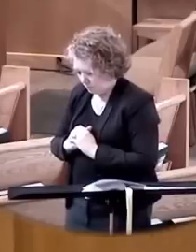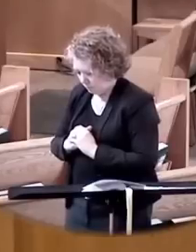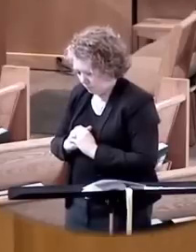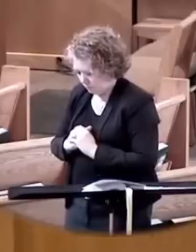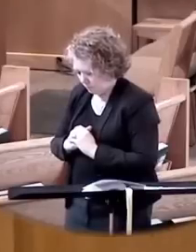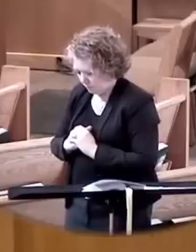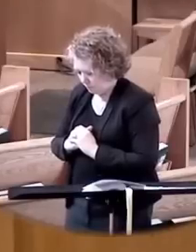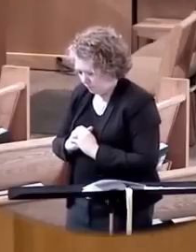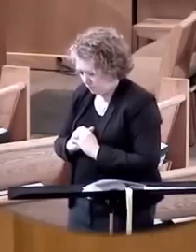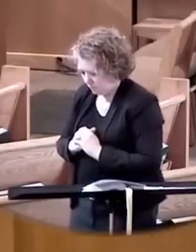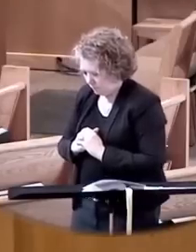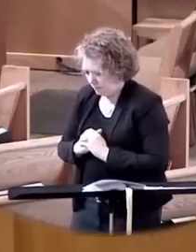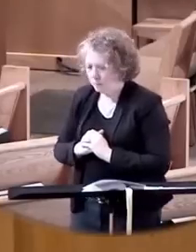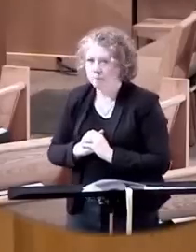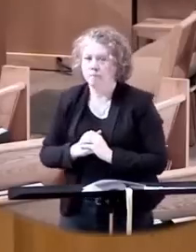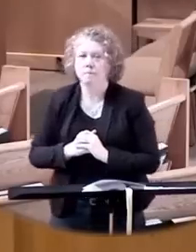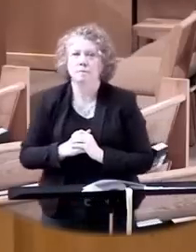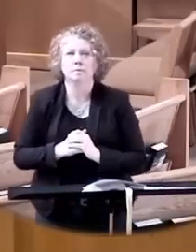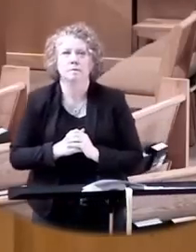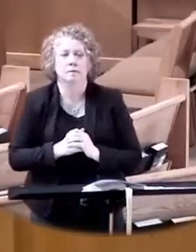but deliver us from evil.